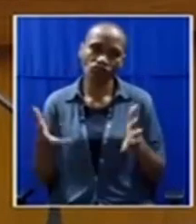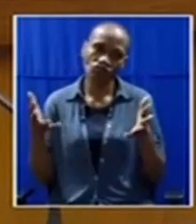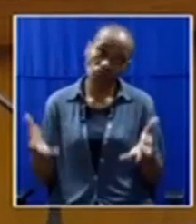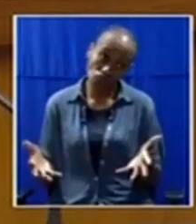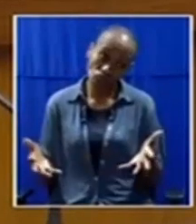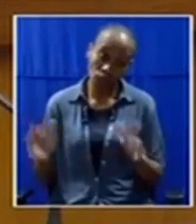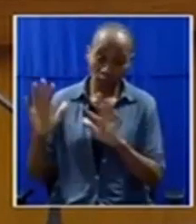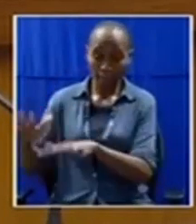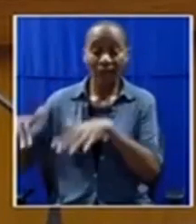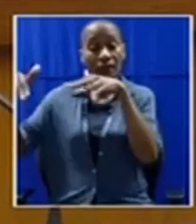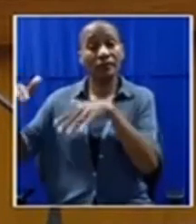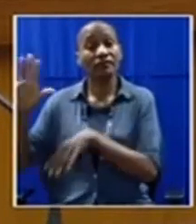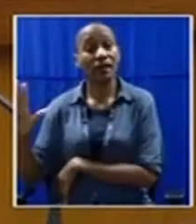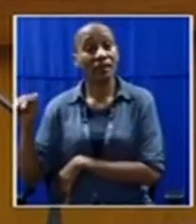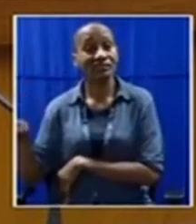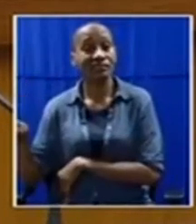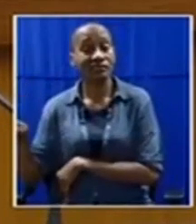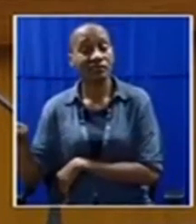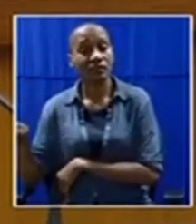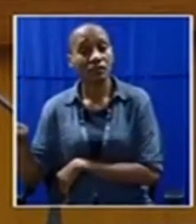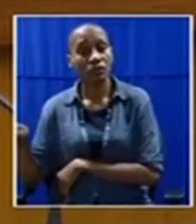The 5th Parliament